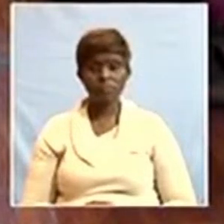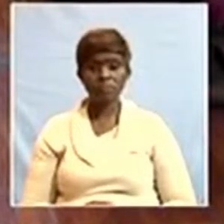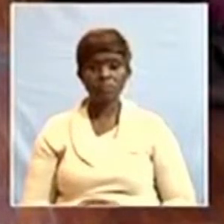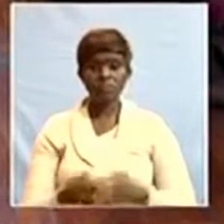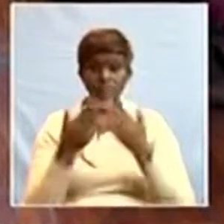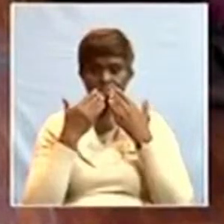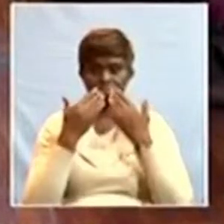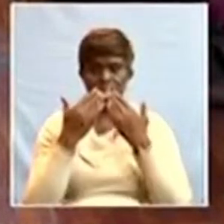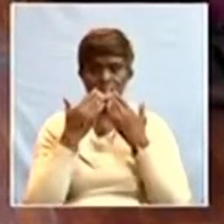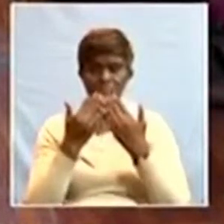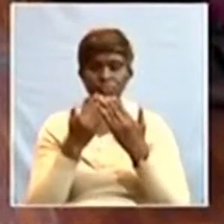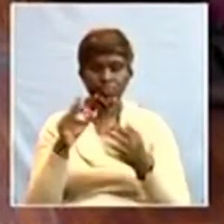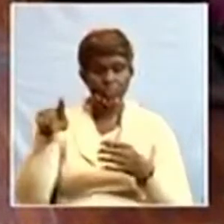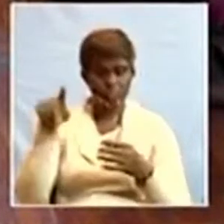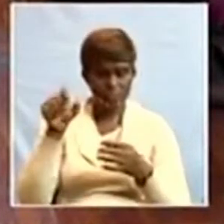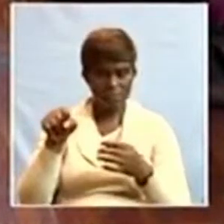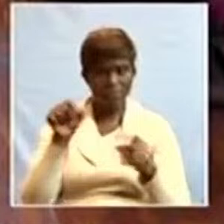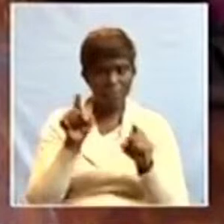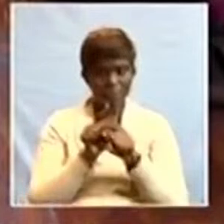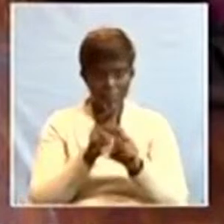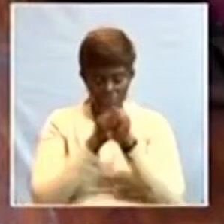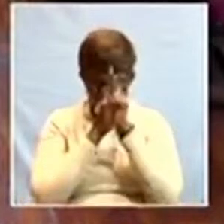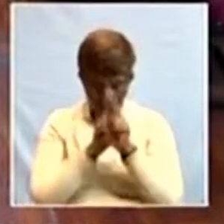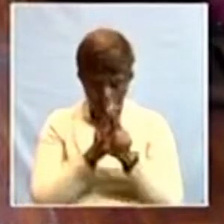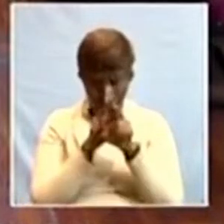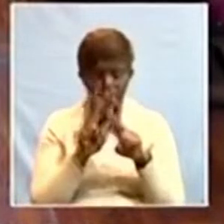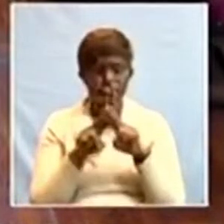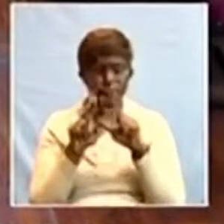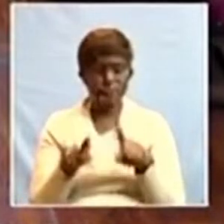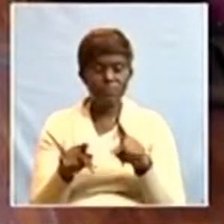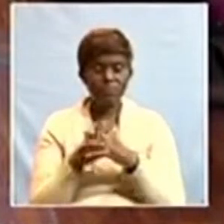Thank you, PS and Honorable Chair.